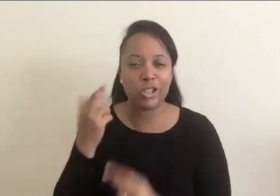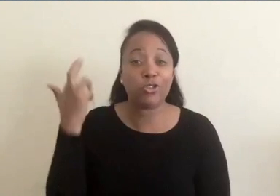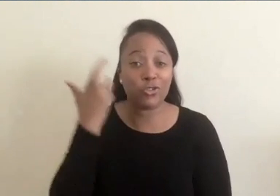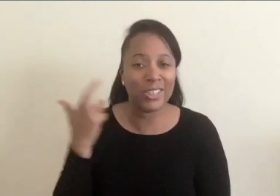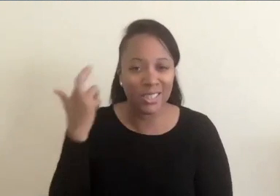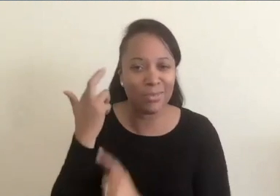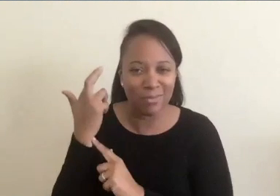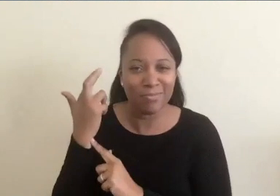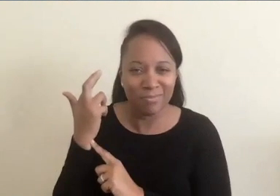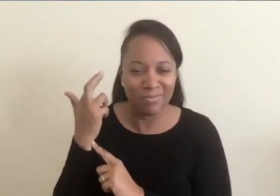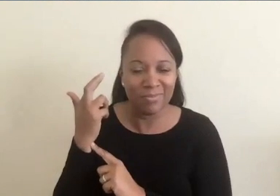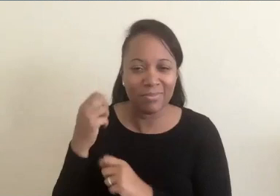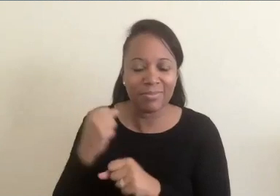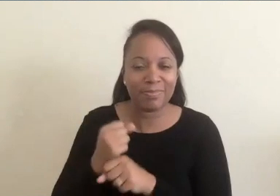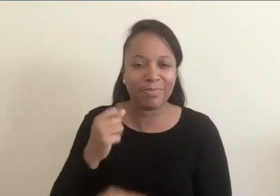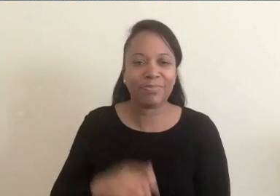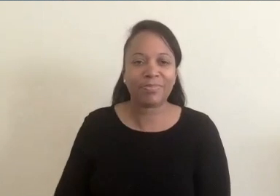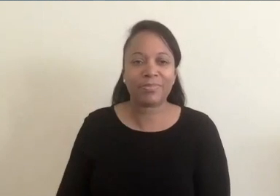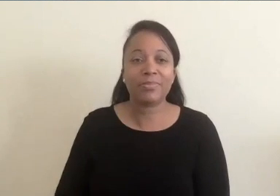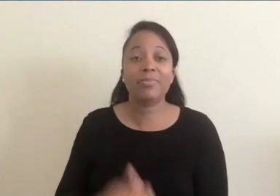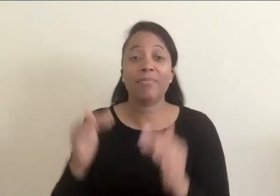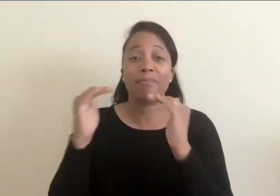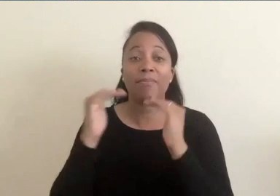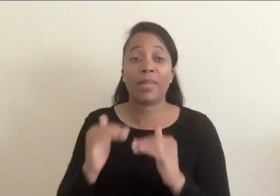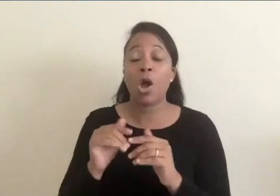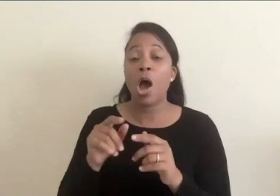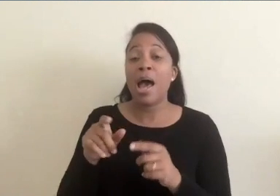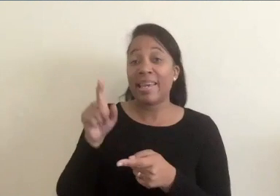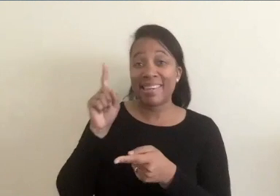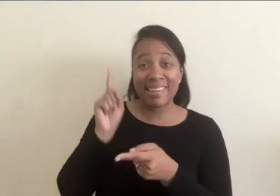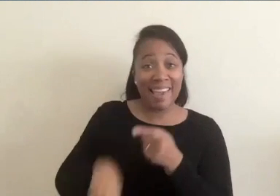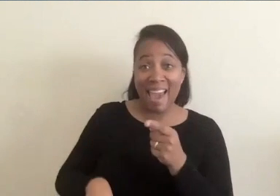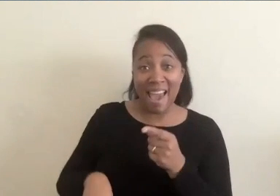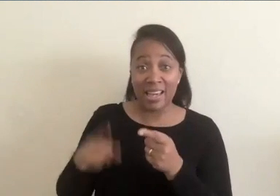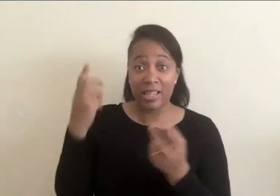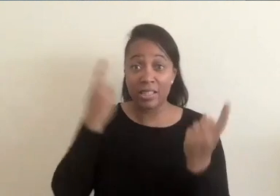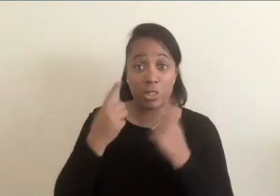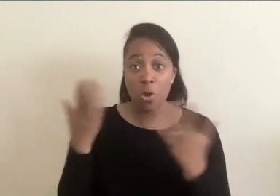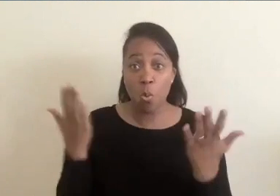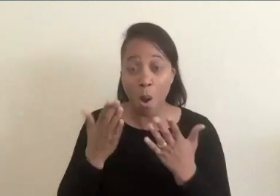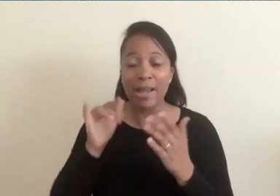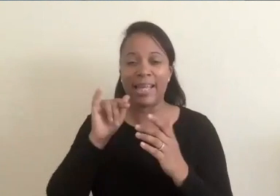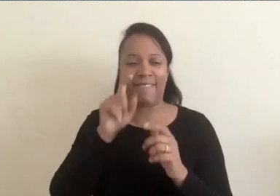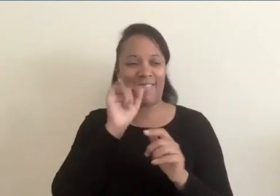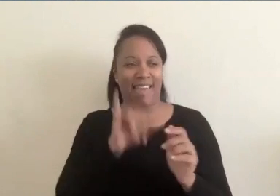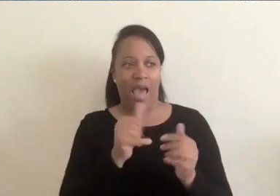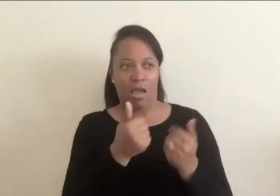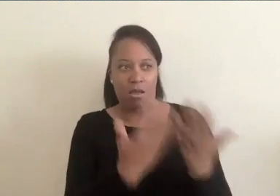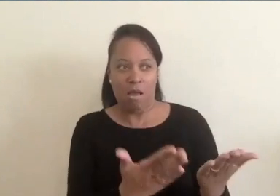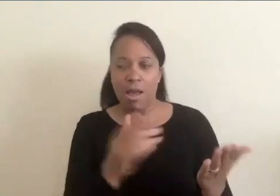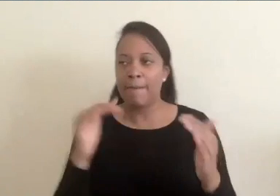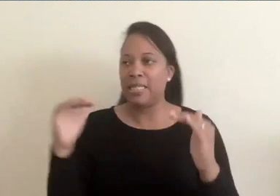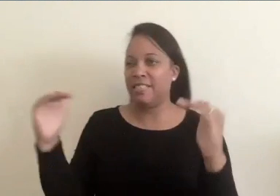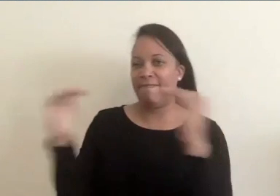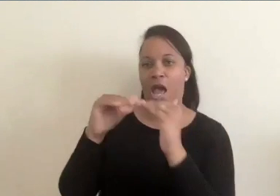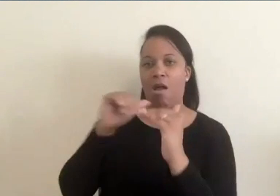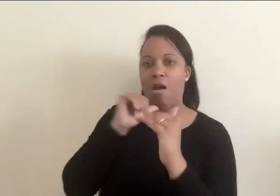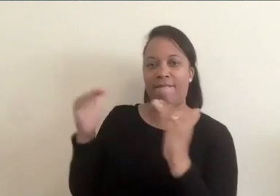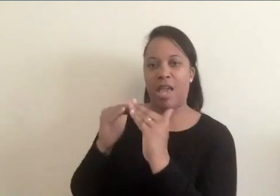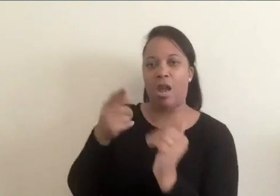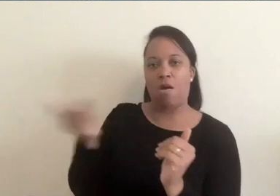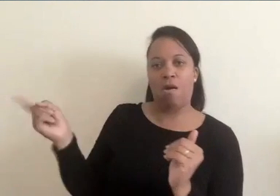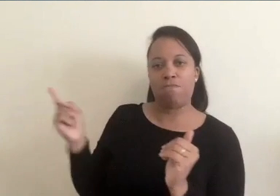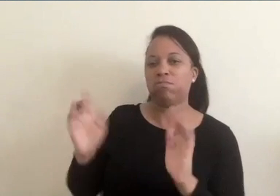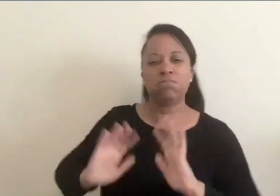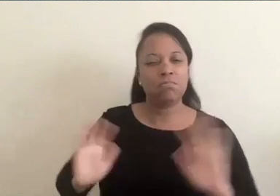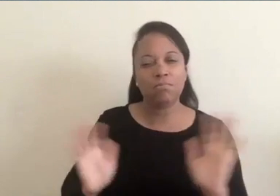What does not have to be considered or cannot be considered is the fairness to other employees. So sometimes employers will say,